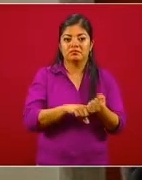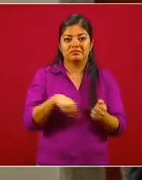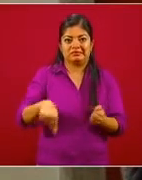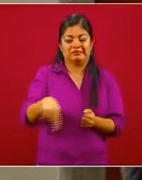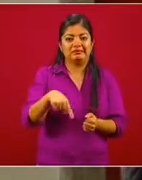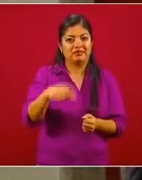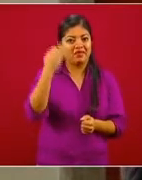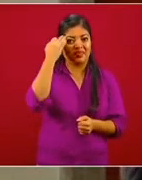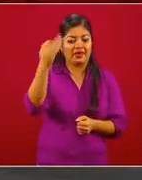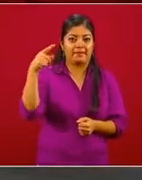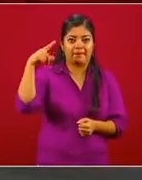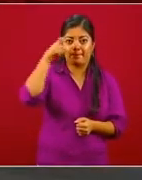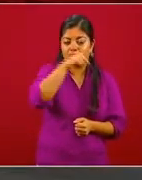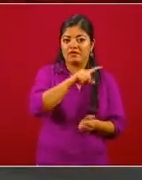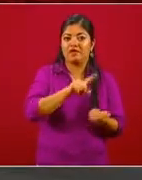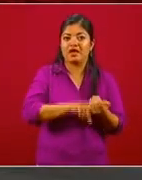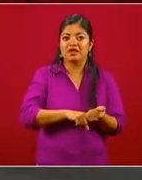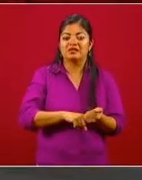because